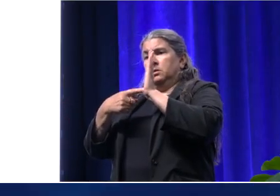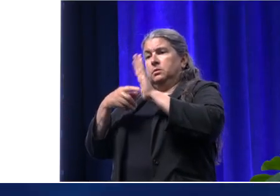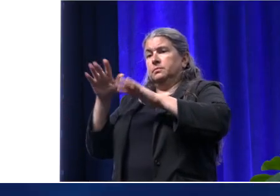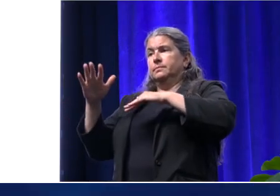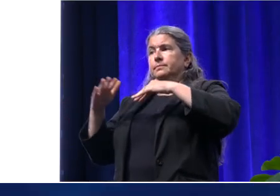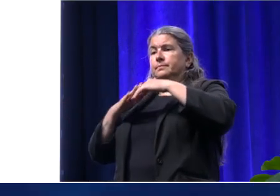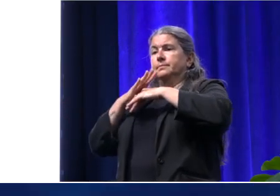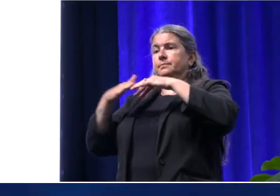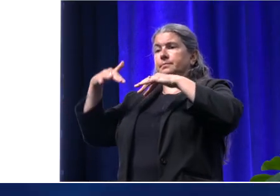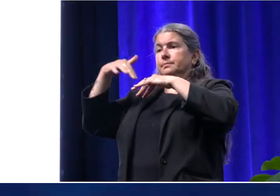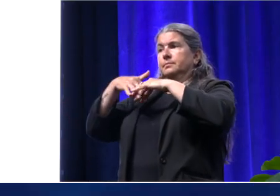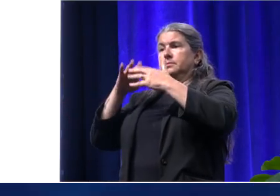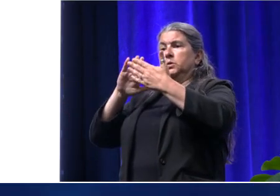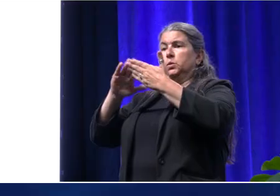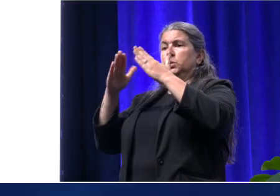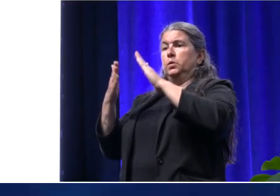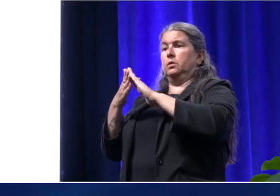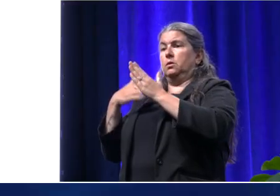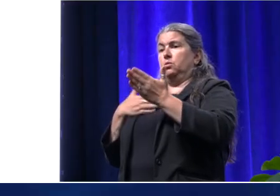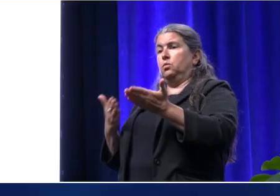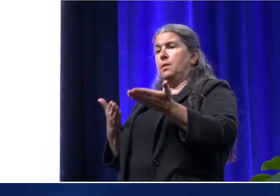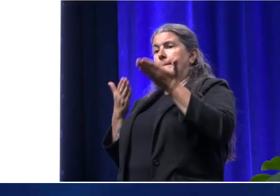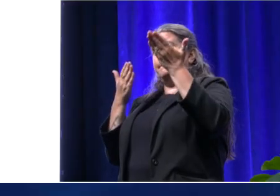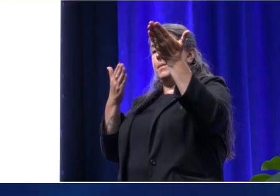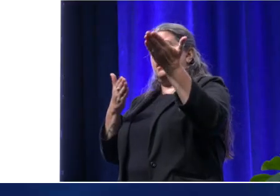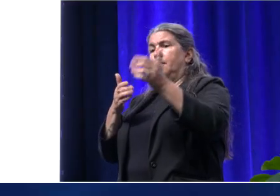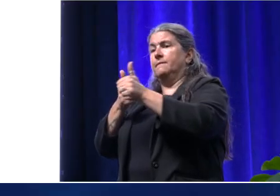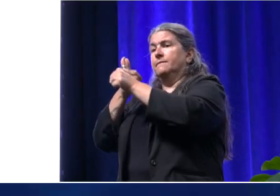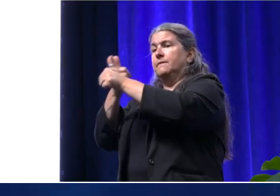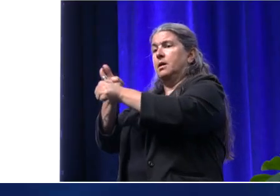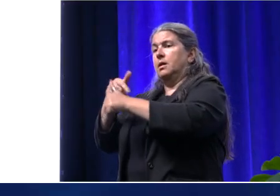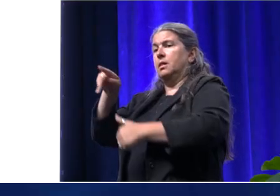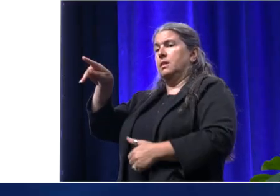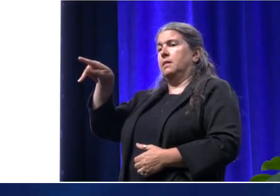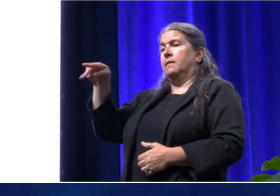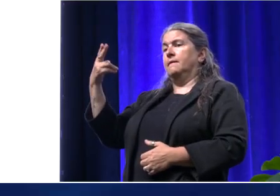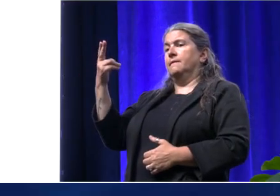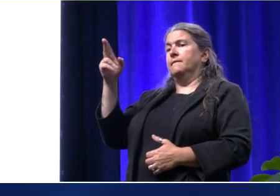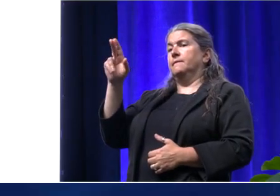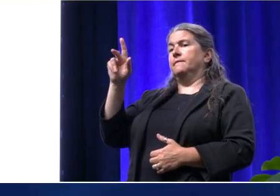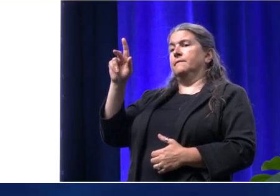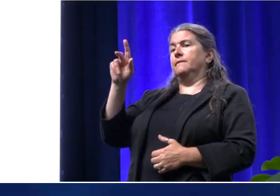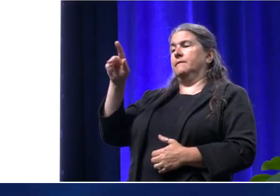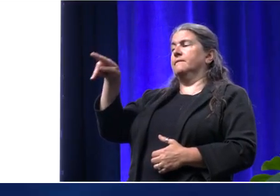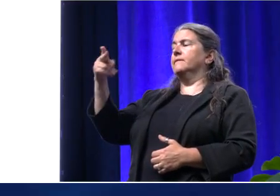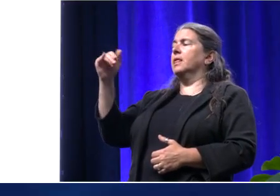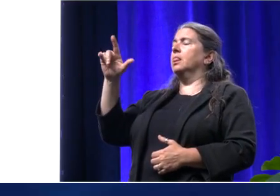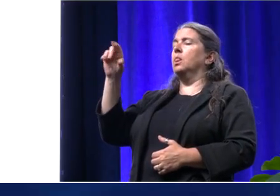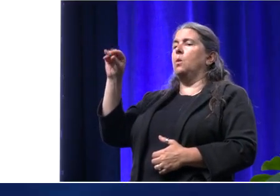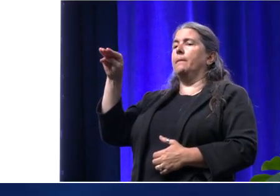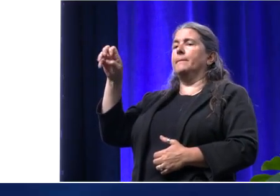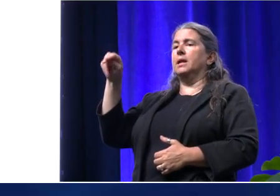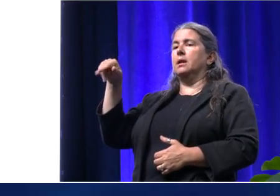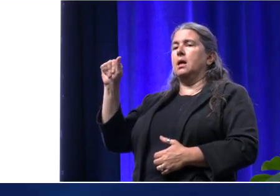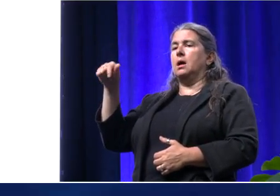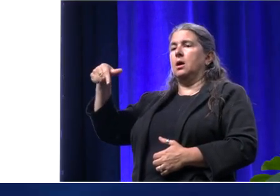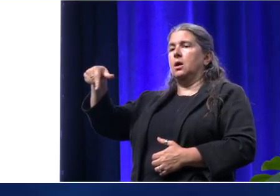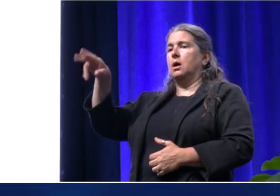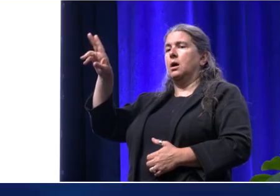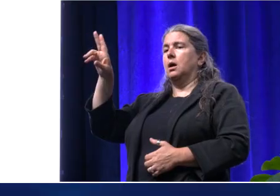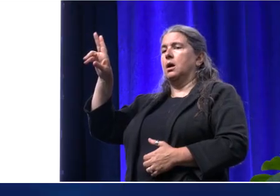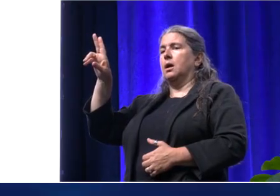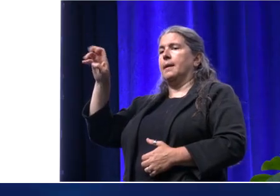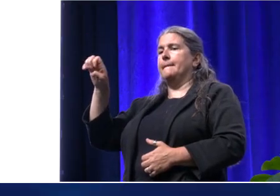recommend listening to and following Philomena Quebec of the Bad River Ojibwe people, who has compiled